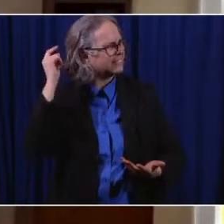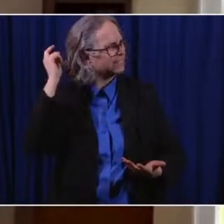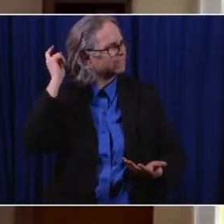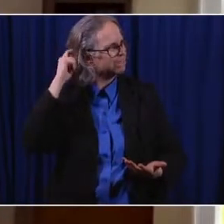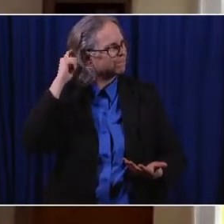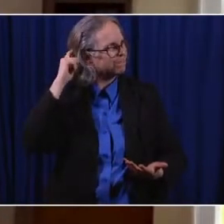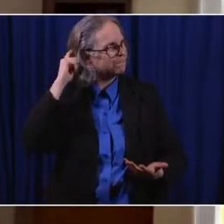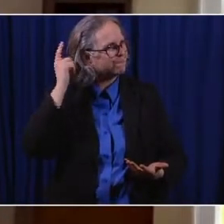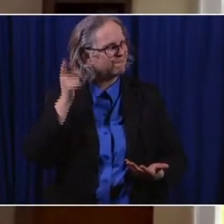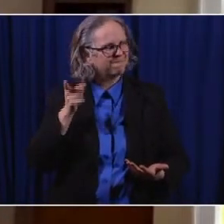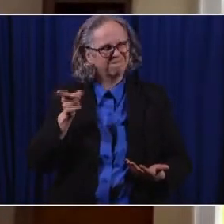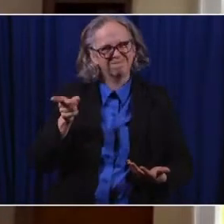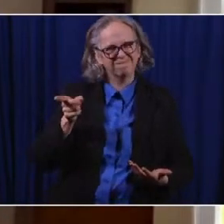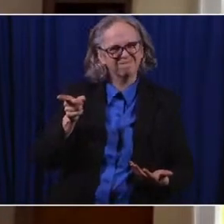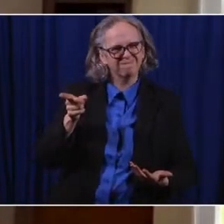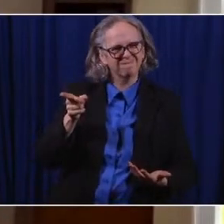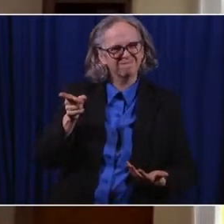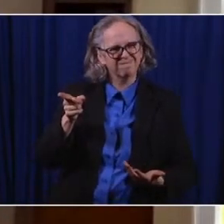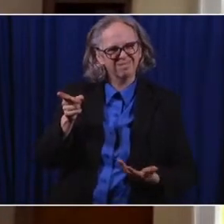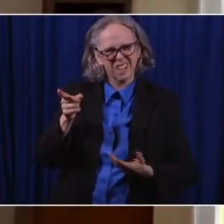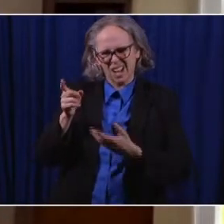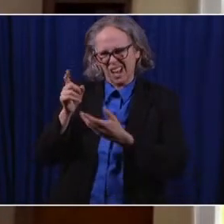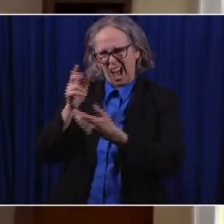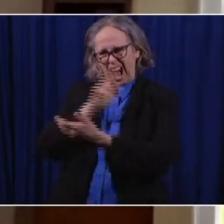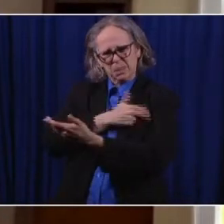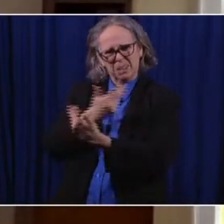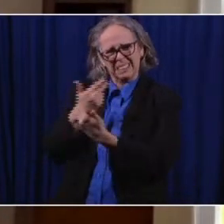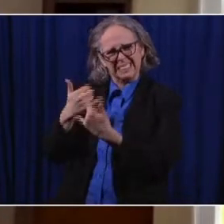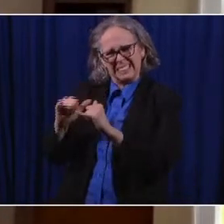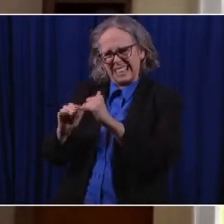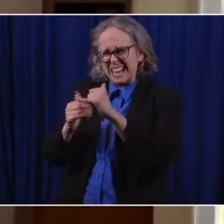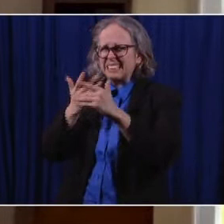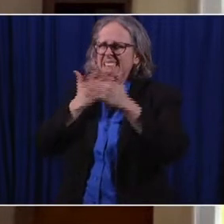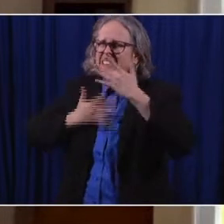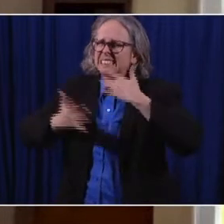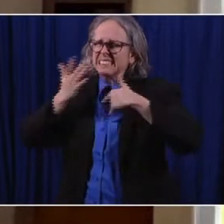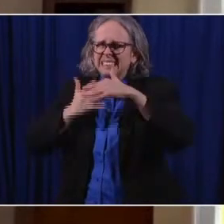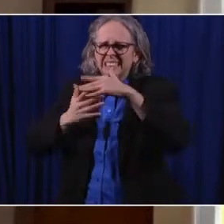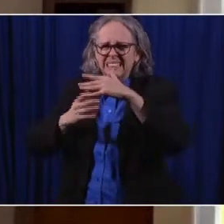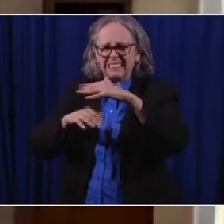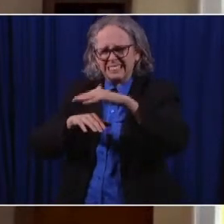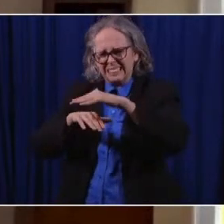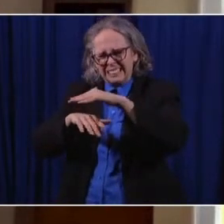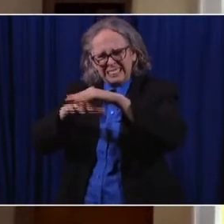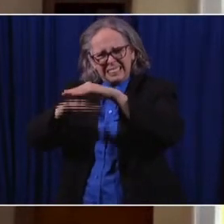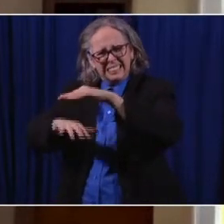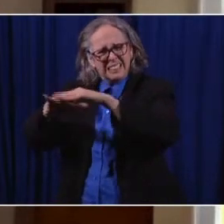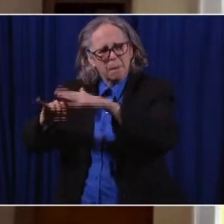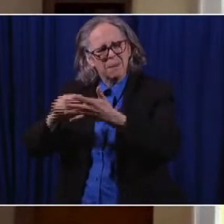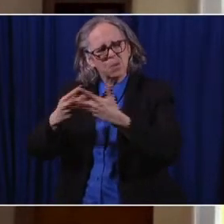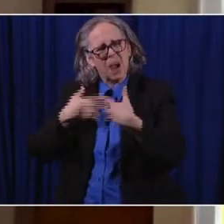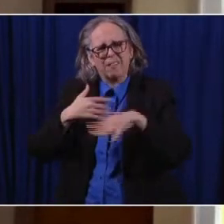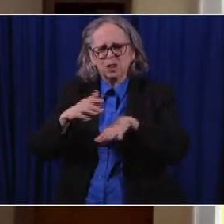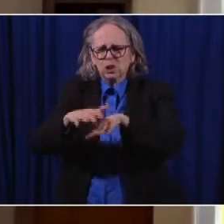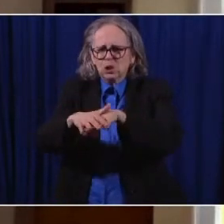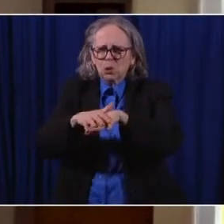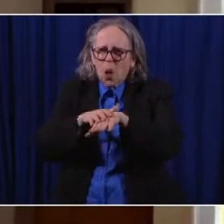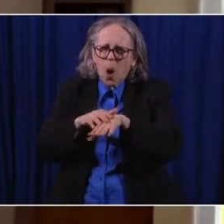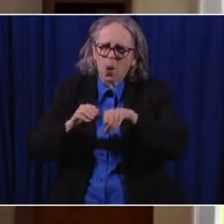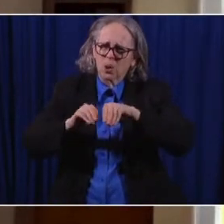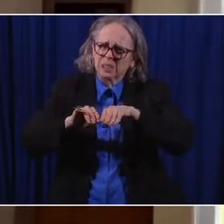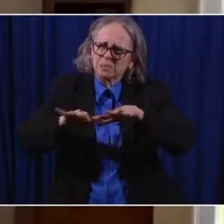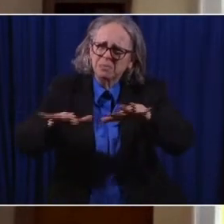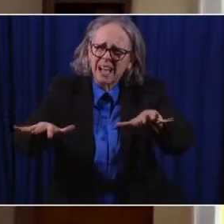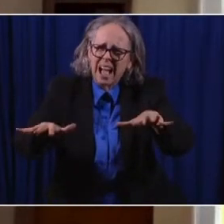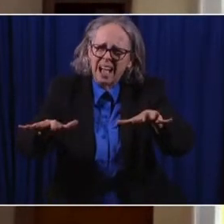us, though, to slow the spread of the virus until enough of our fellow Ohioans can get vaccinated.